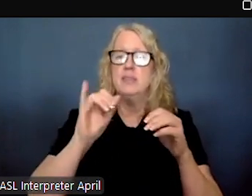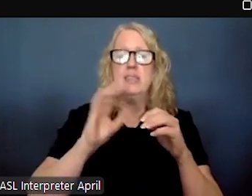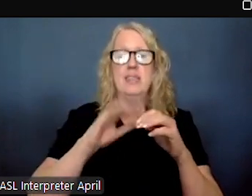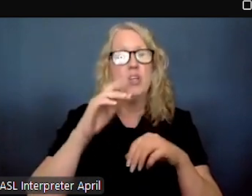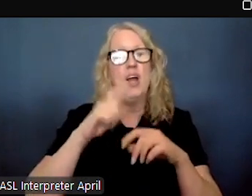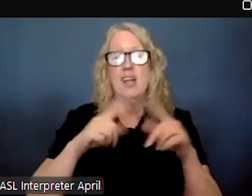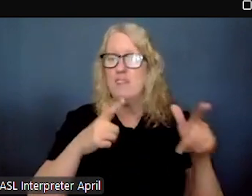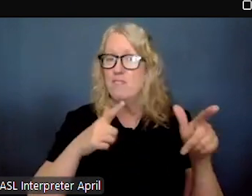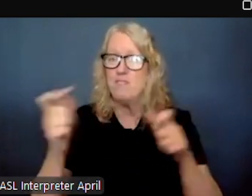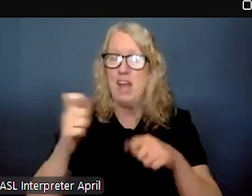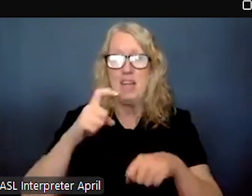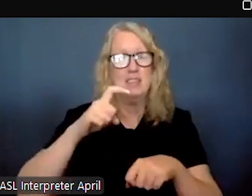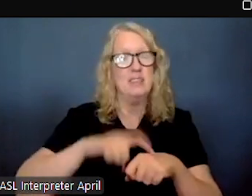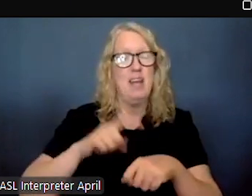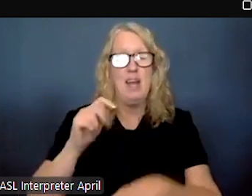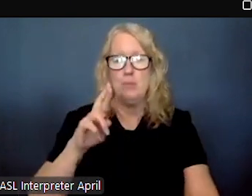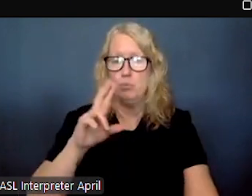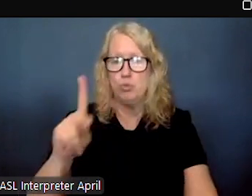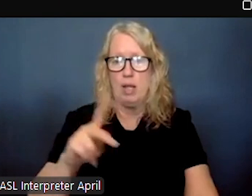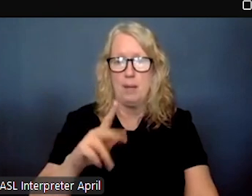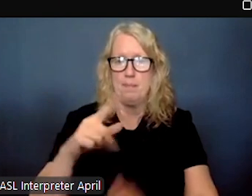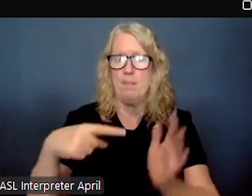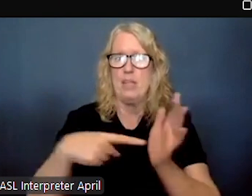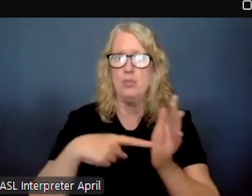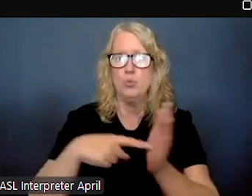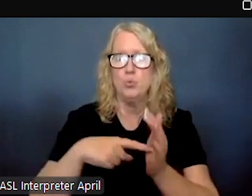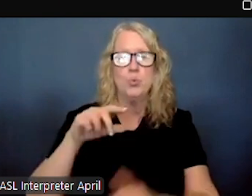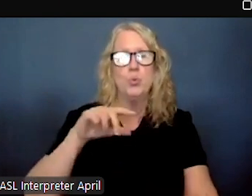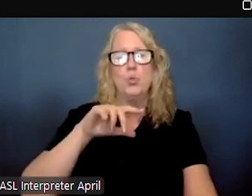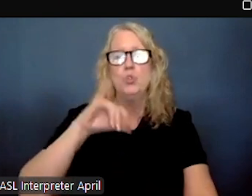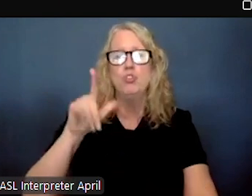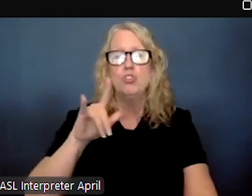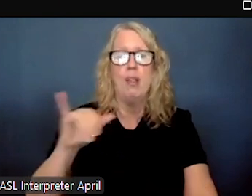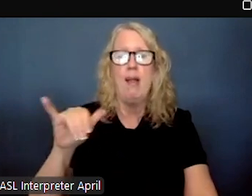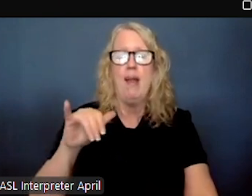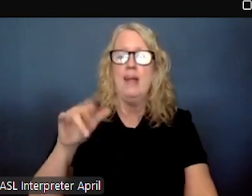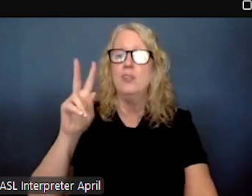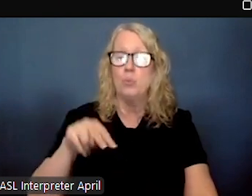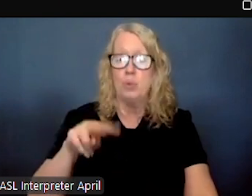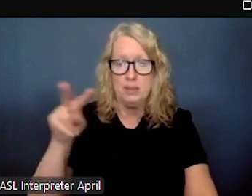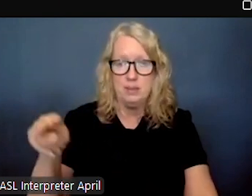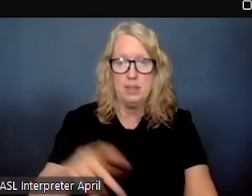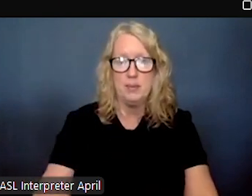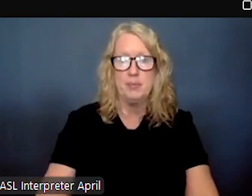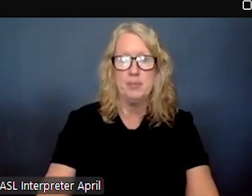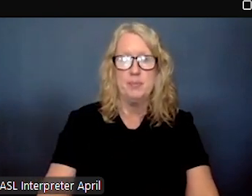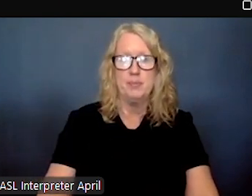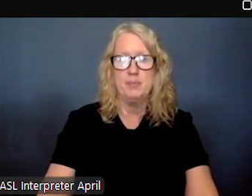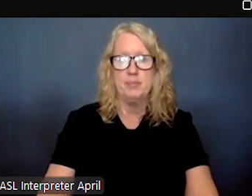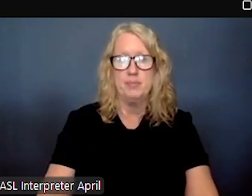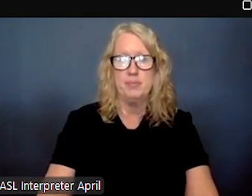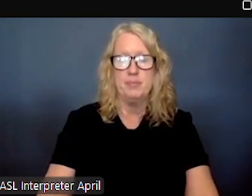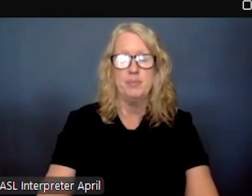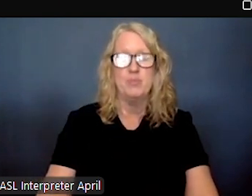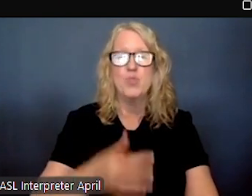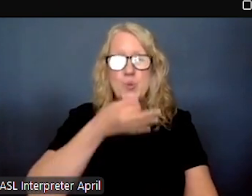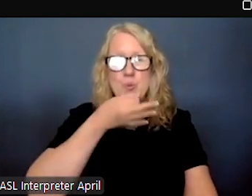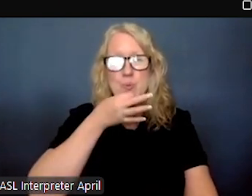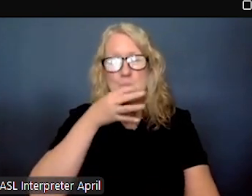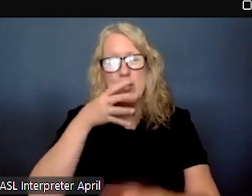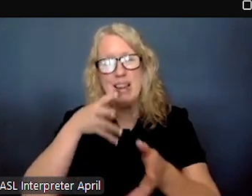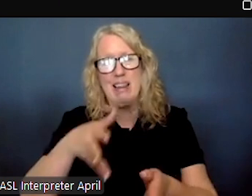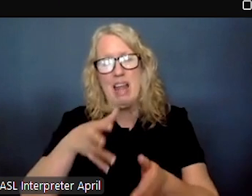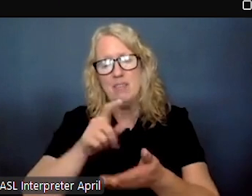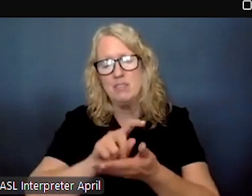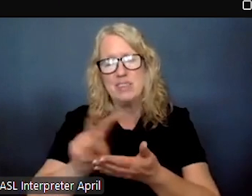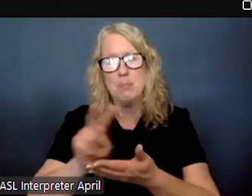track. It is due July 22nd. So that's only a couple of weeks.